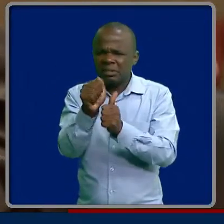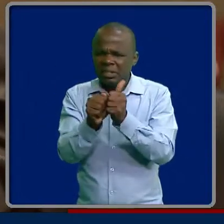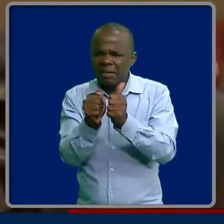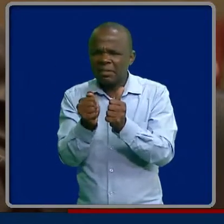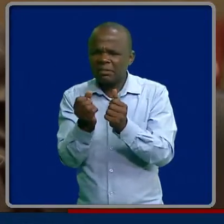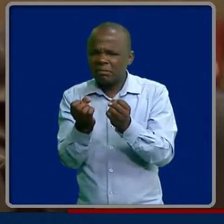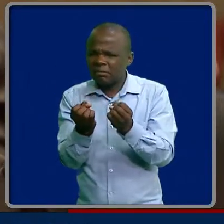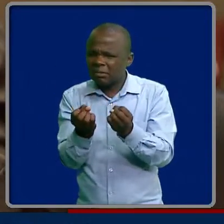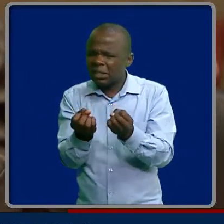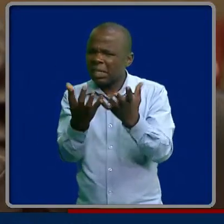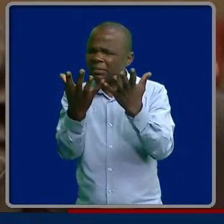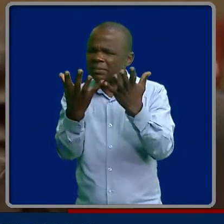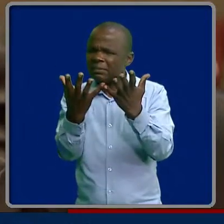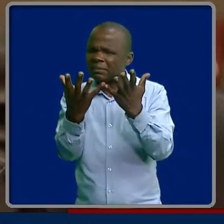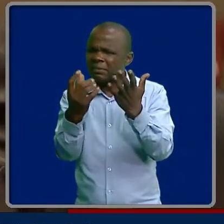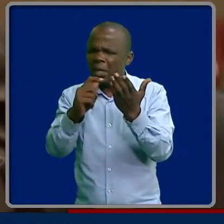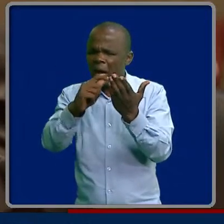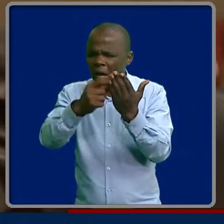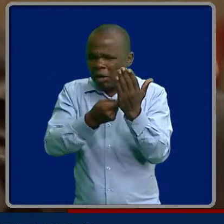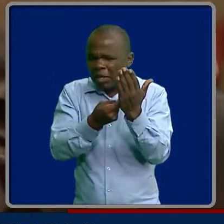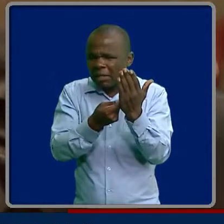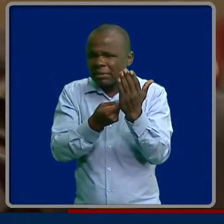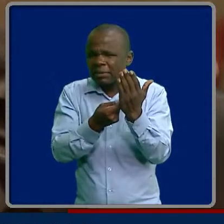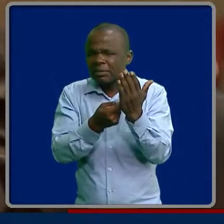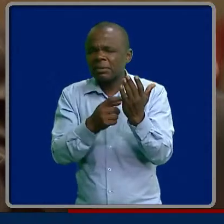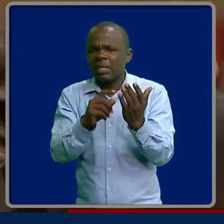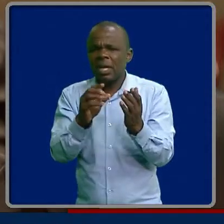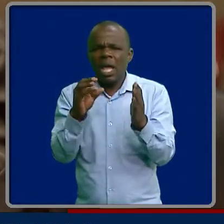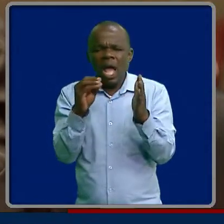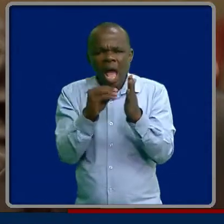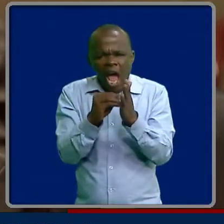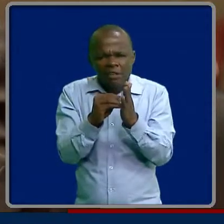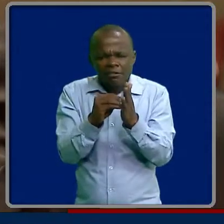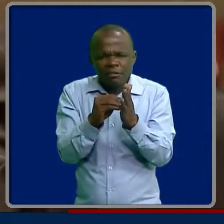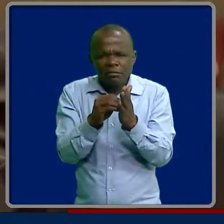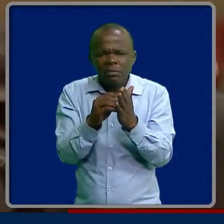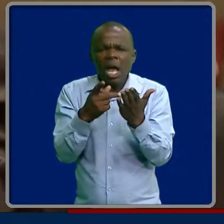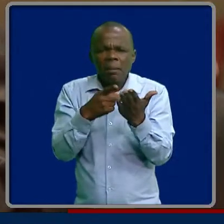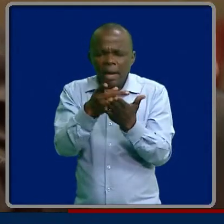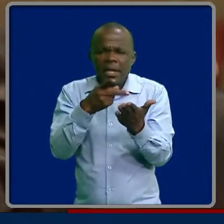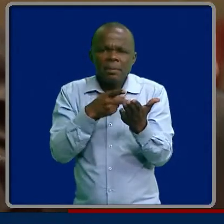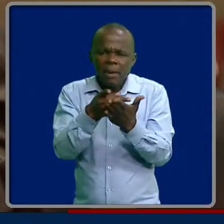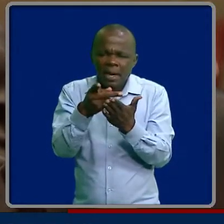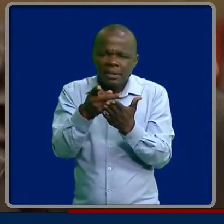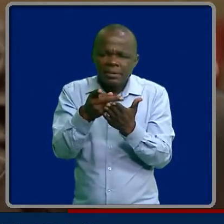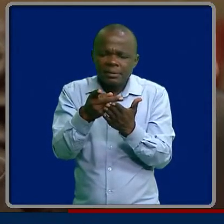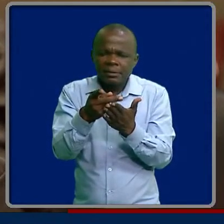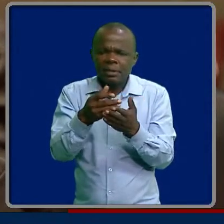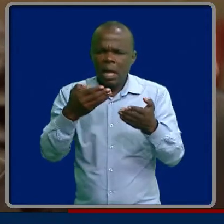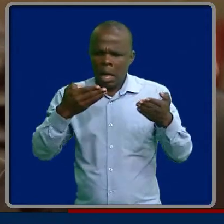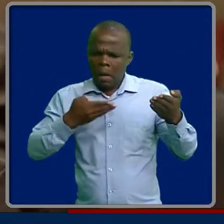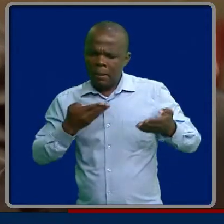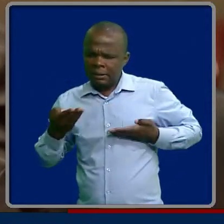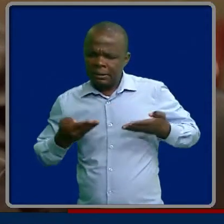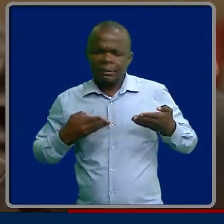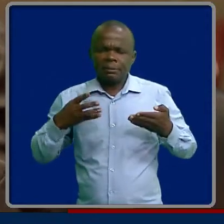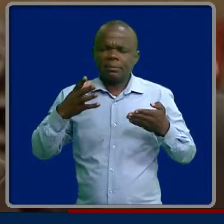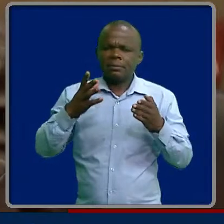extend the contract? And the invoices are there. There's a patelago, that's a good contractor. My